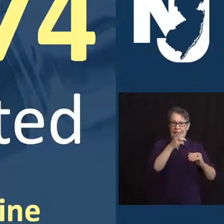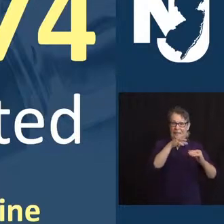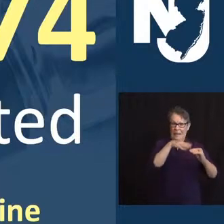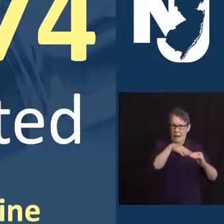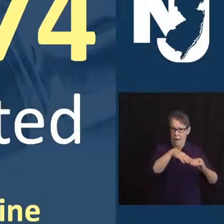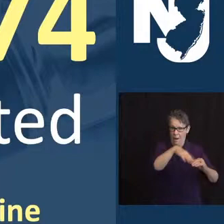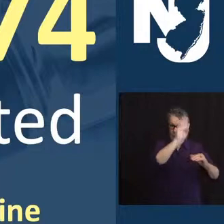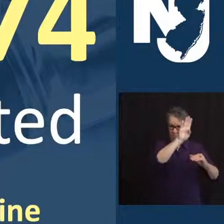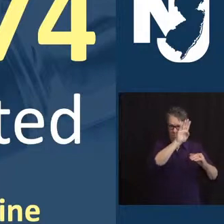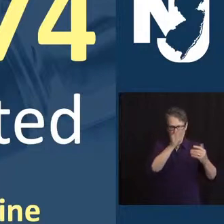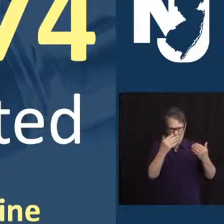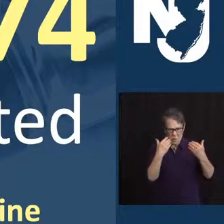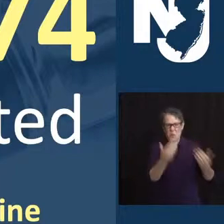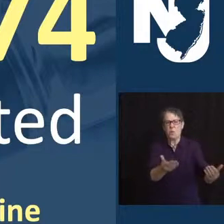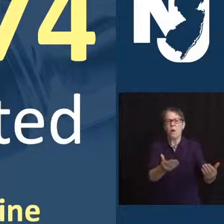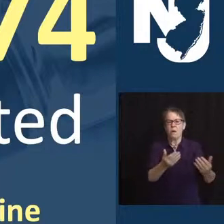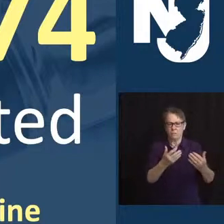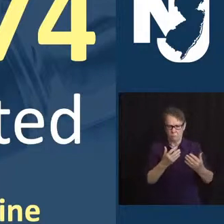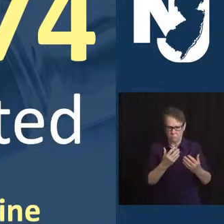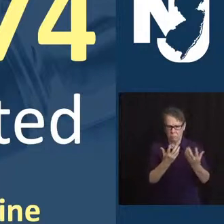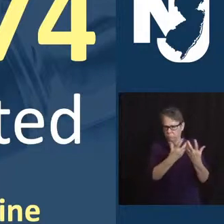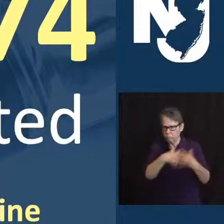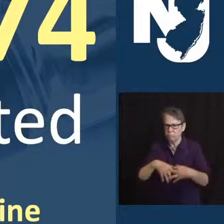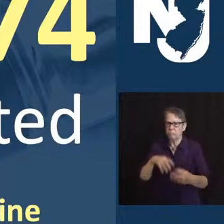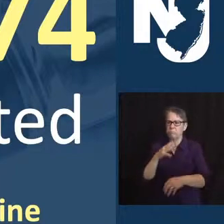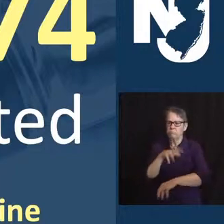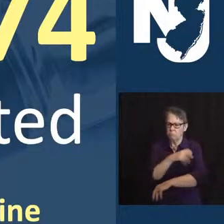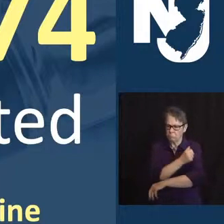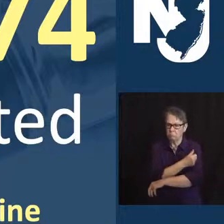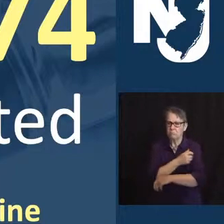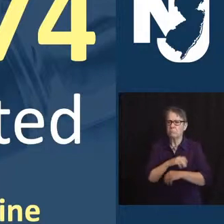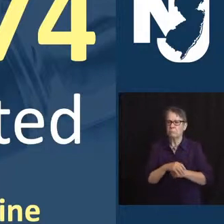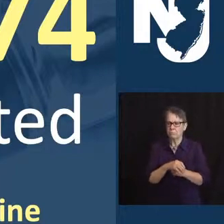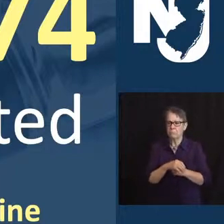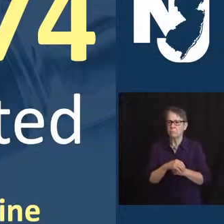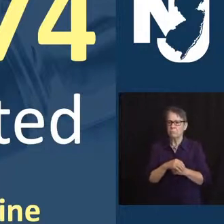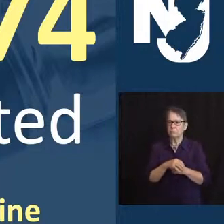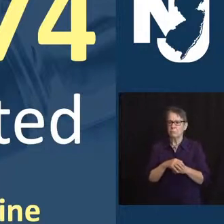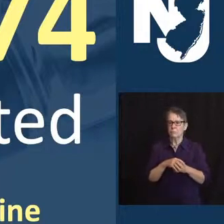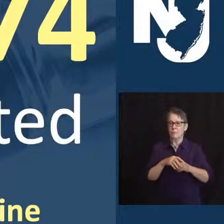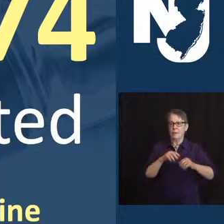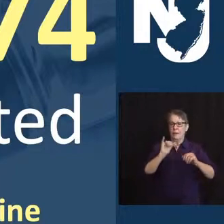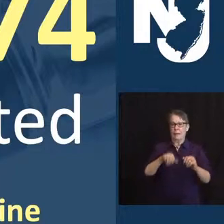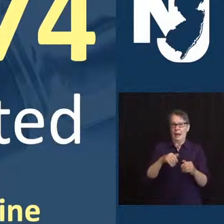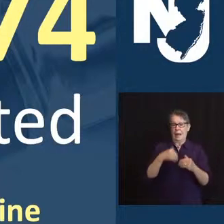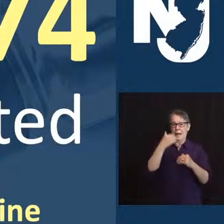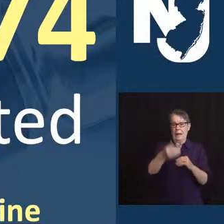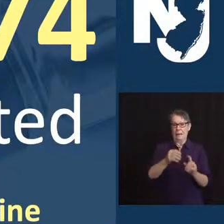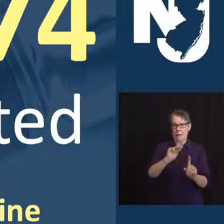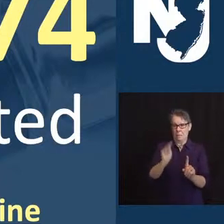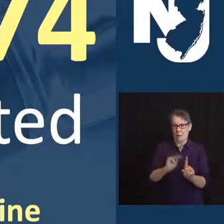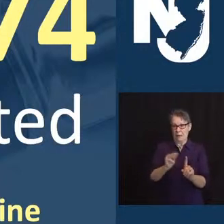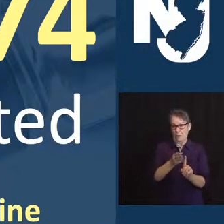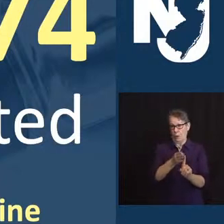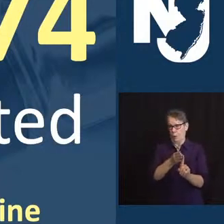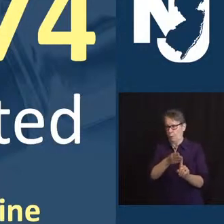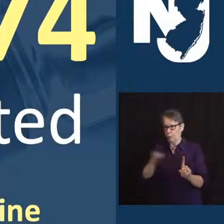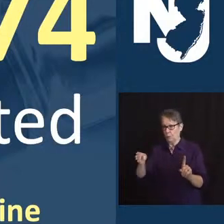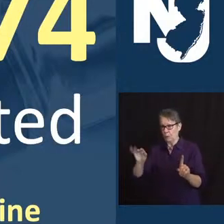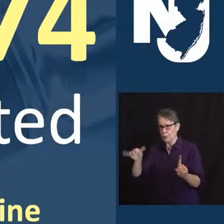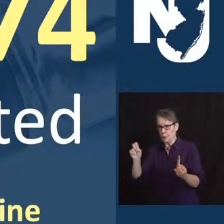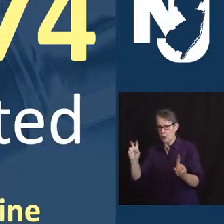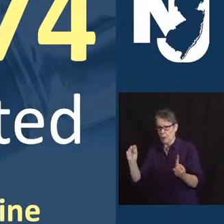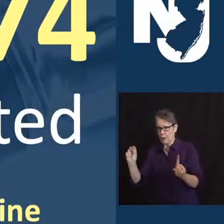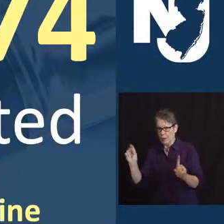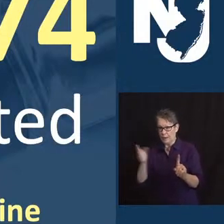From there, it'll be 72 days until June 30th, and I think I could speak on behalf of Judy, Tina, Pat, and myself. We are